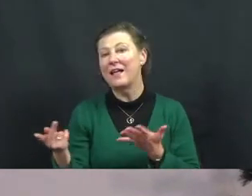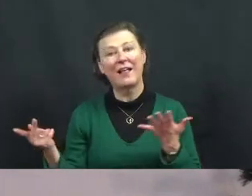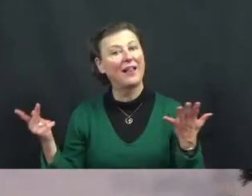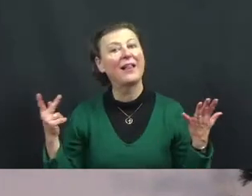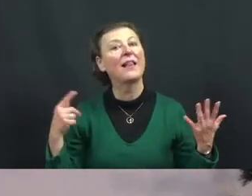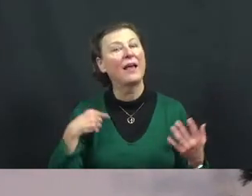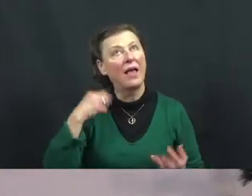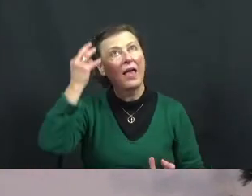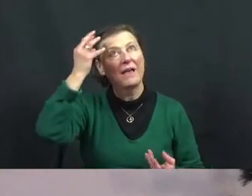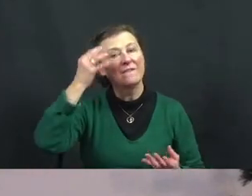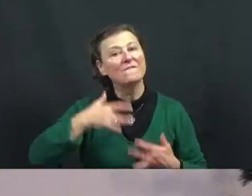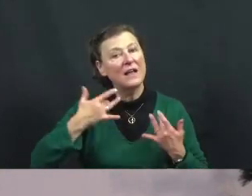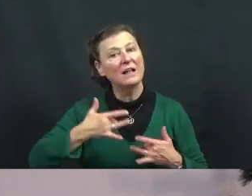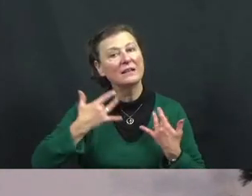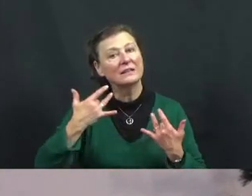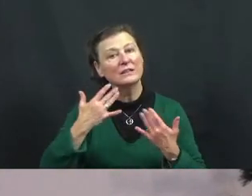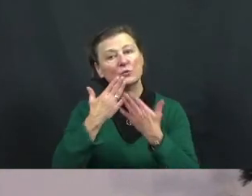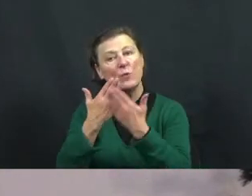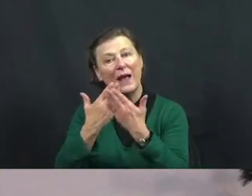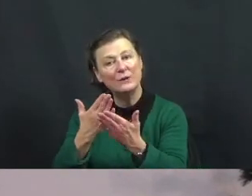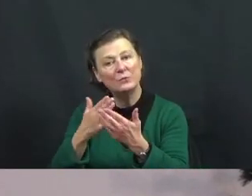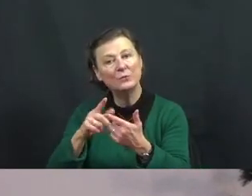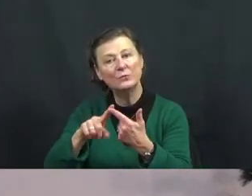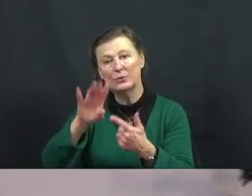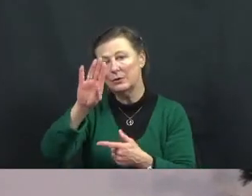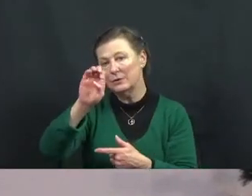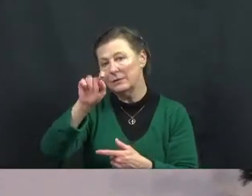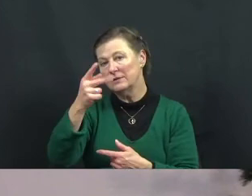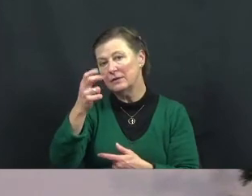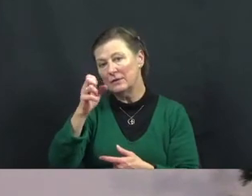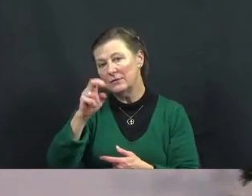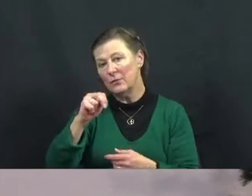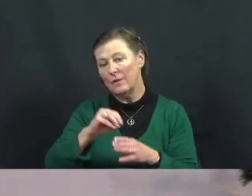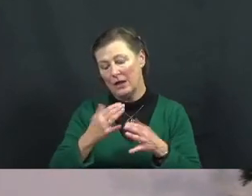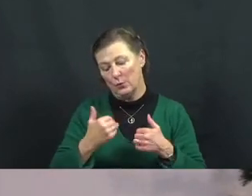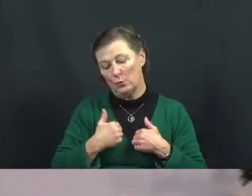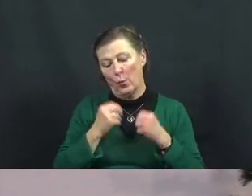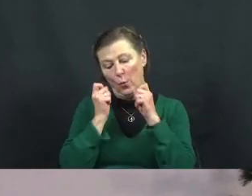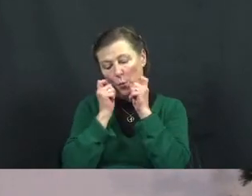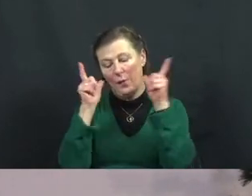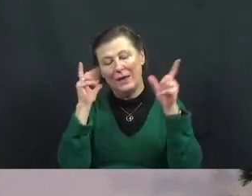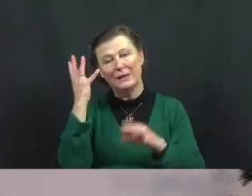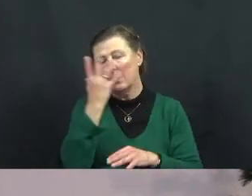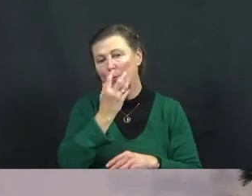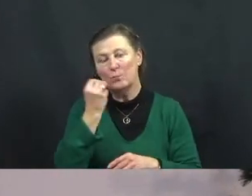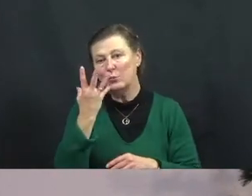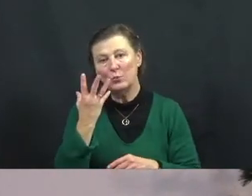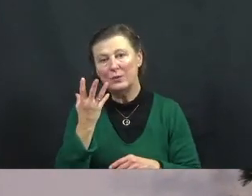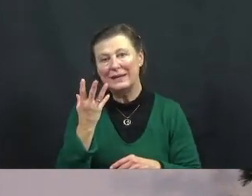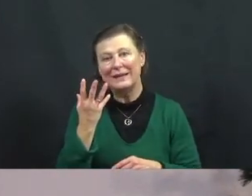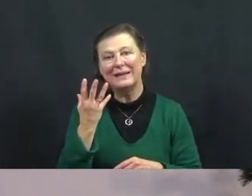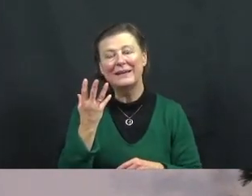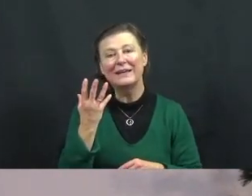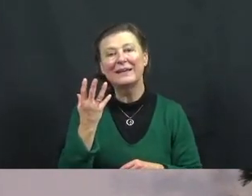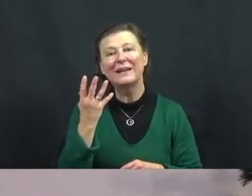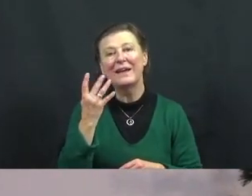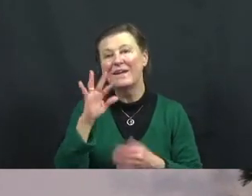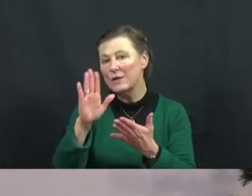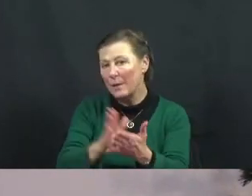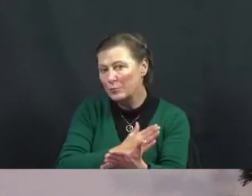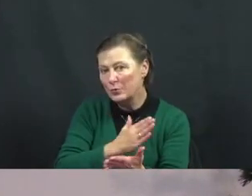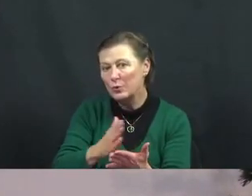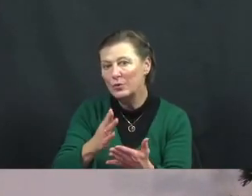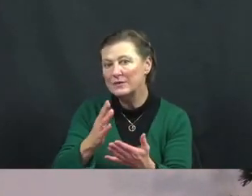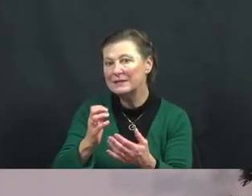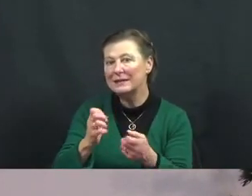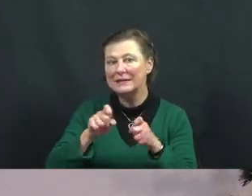have thought with gratitude of Beethoven and the soul-awakening beauty of the music he bequeathed to me,